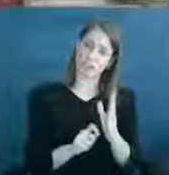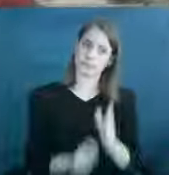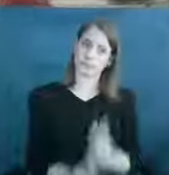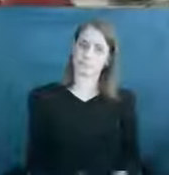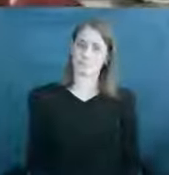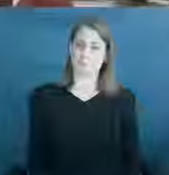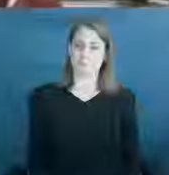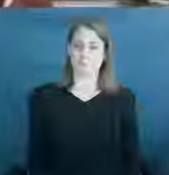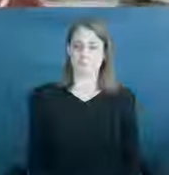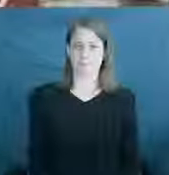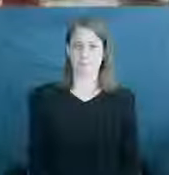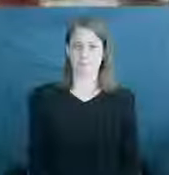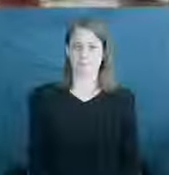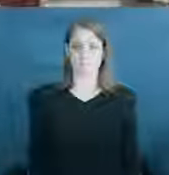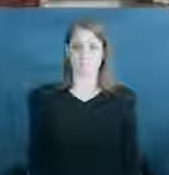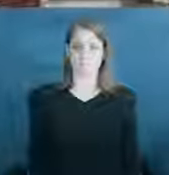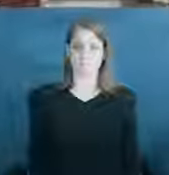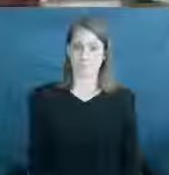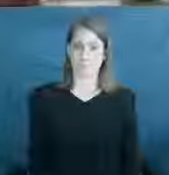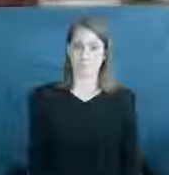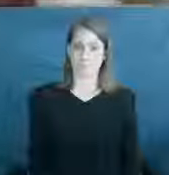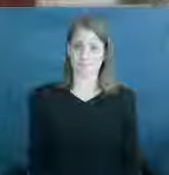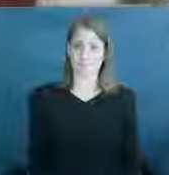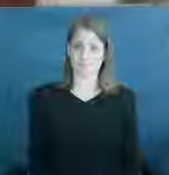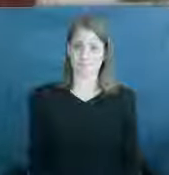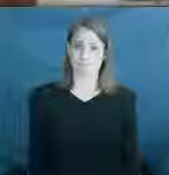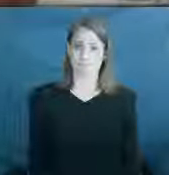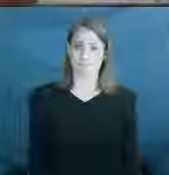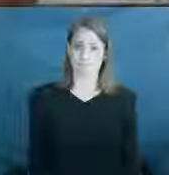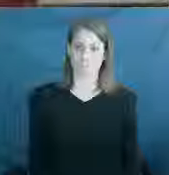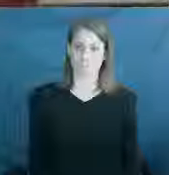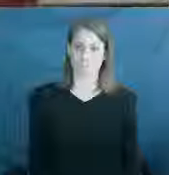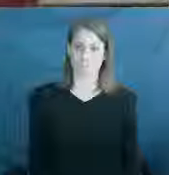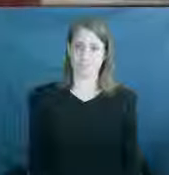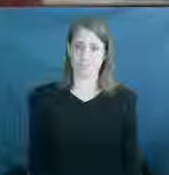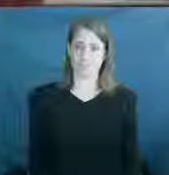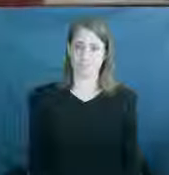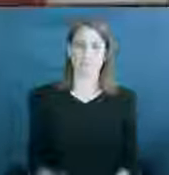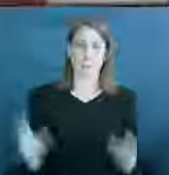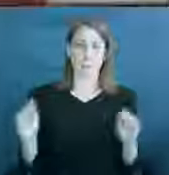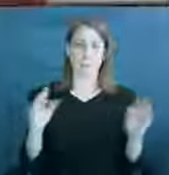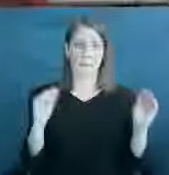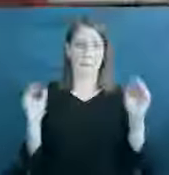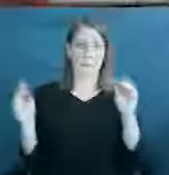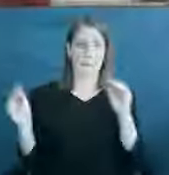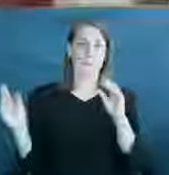Right? Oh, you do it for me. Really dark up the edge.